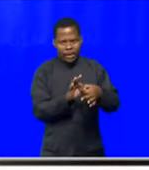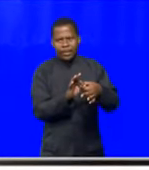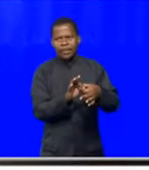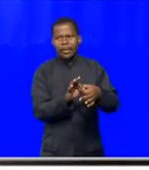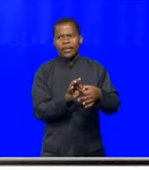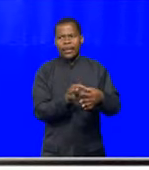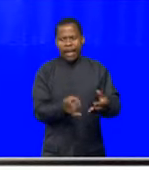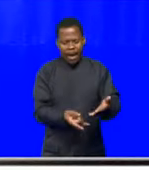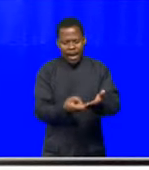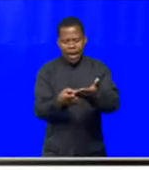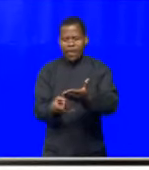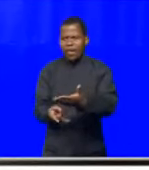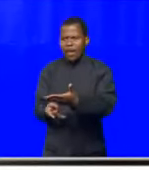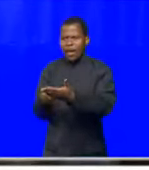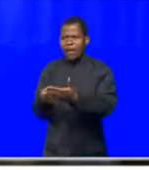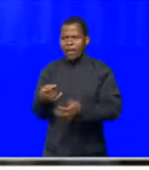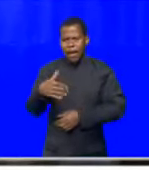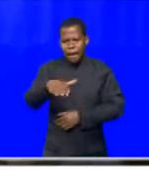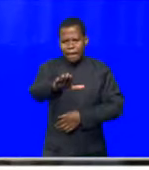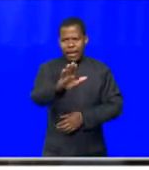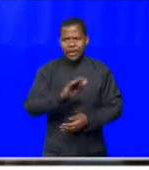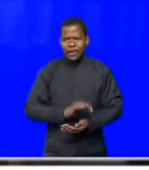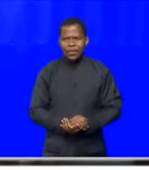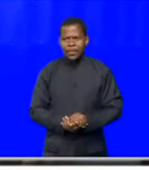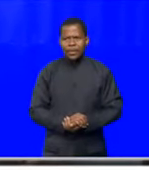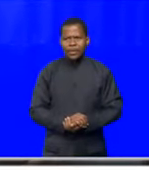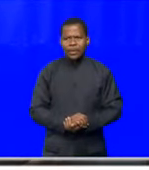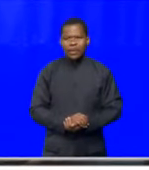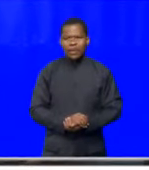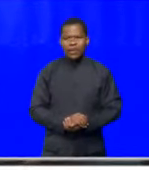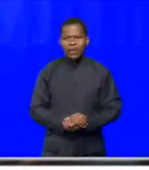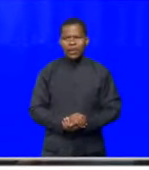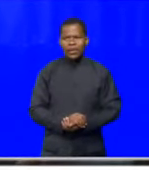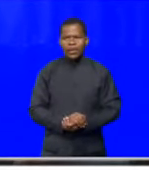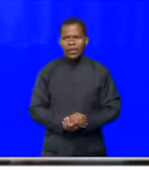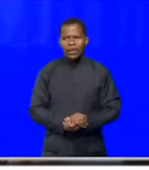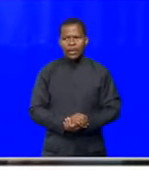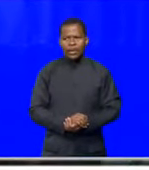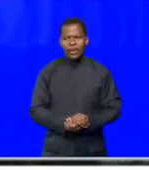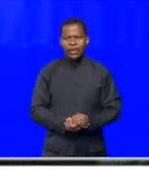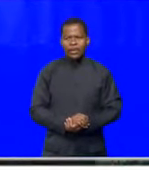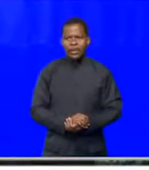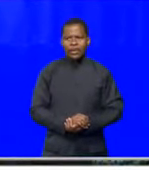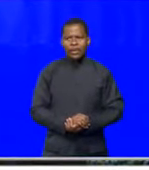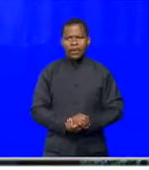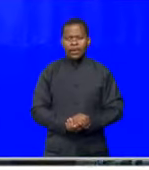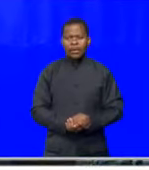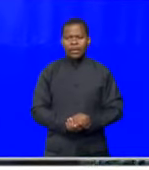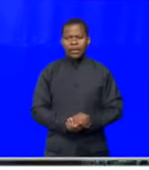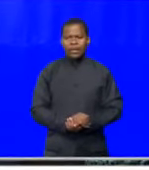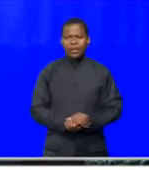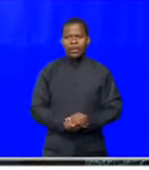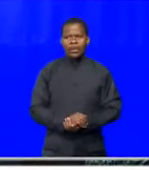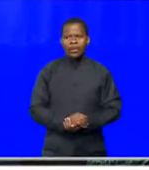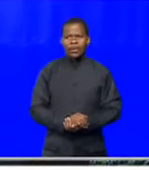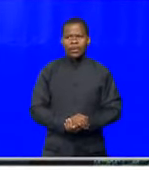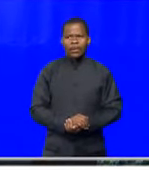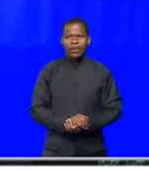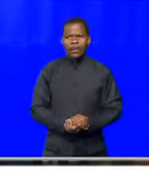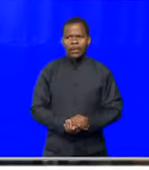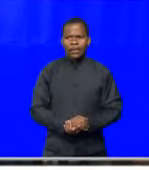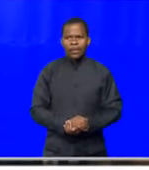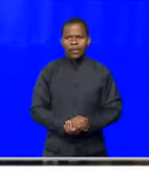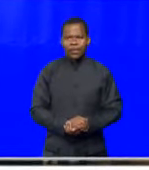nayo ibonakale evene iletha lolusito lolugadzekile. On the news, I'm Polile Mazia in Matapam.